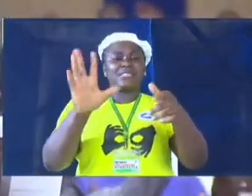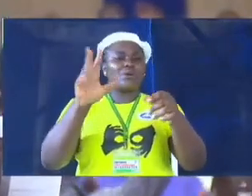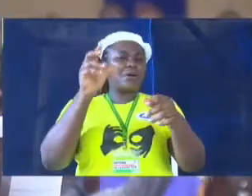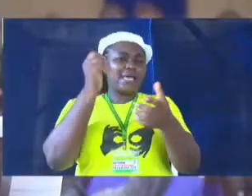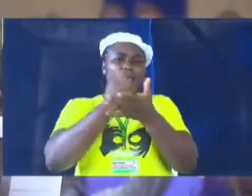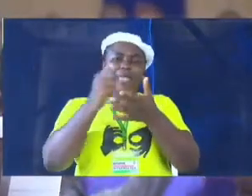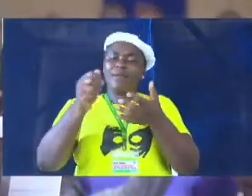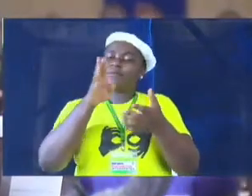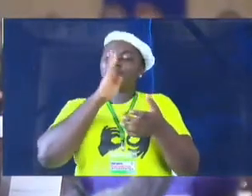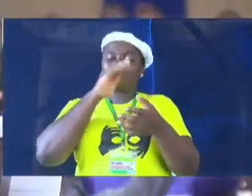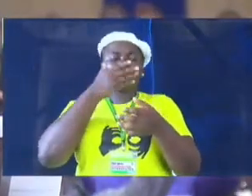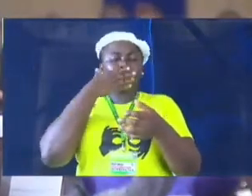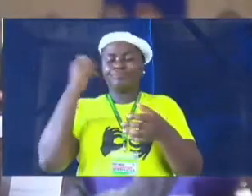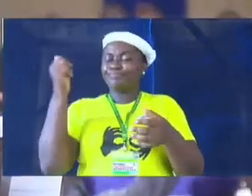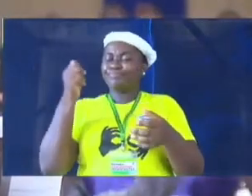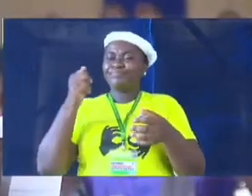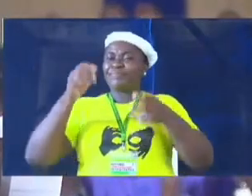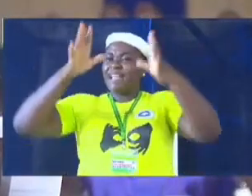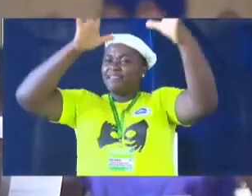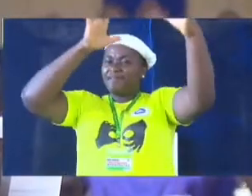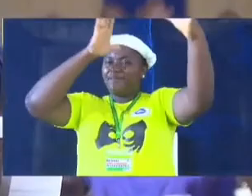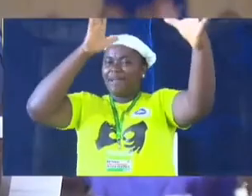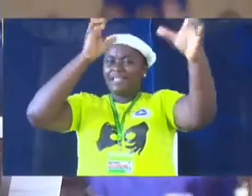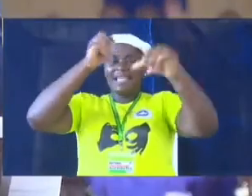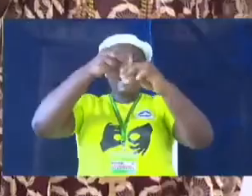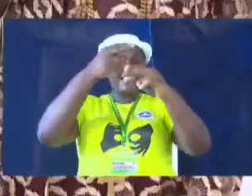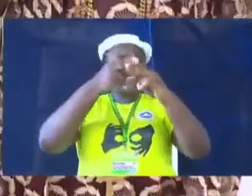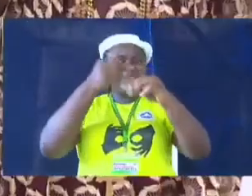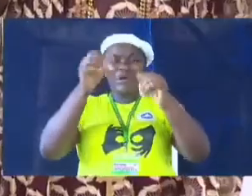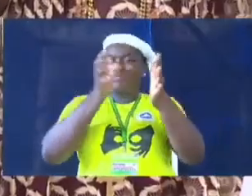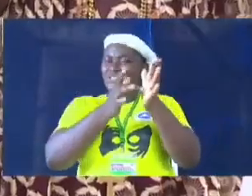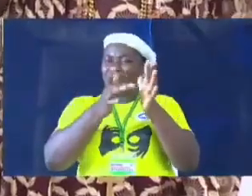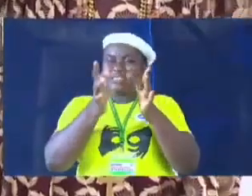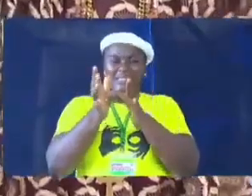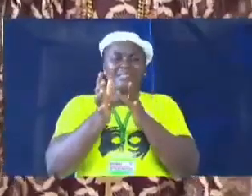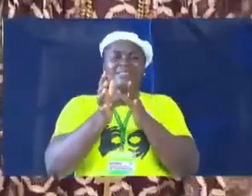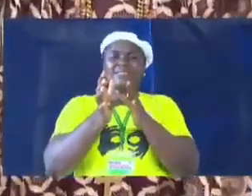clear. Father, in the name of Jesus,